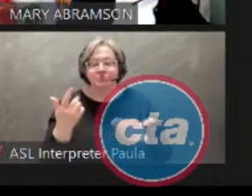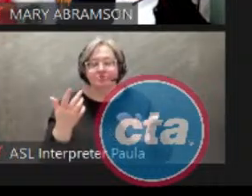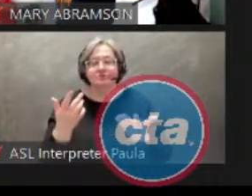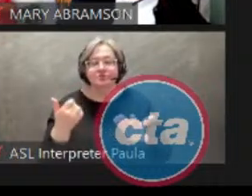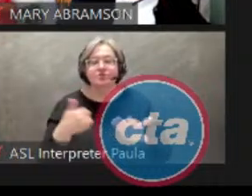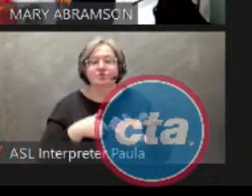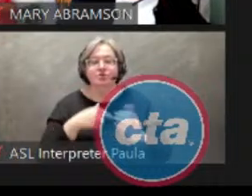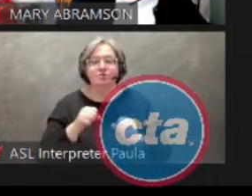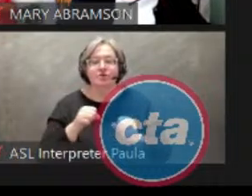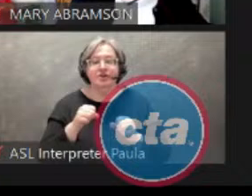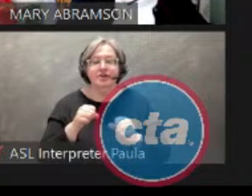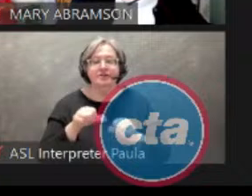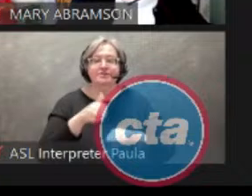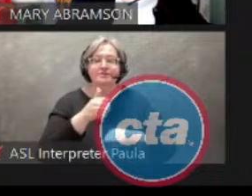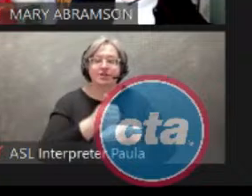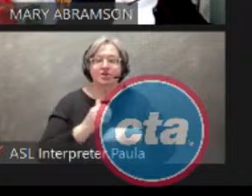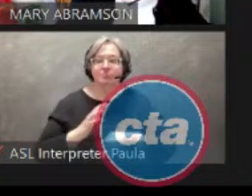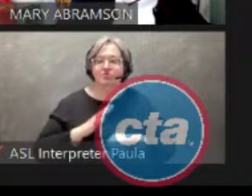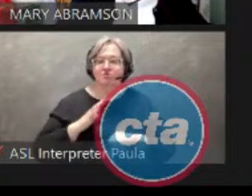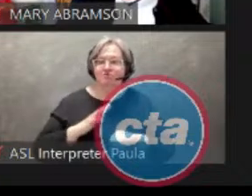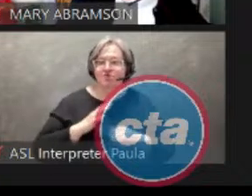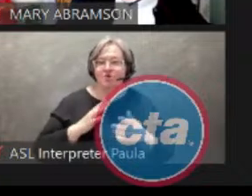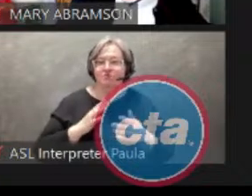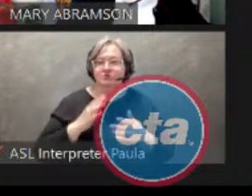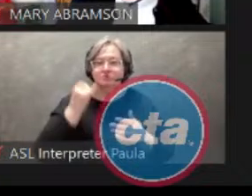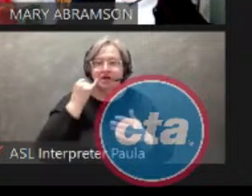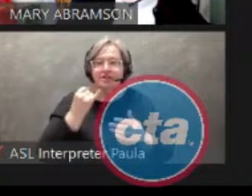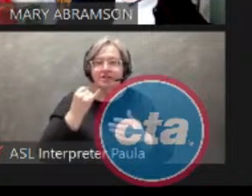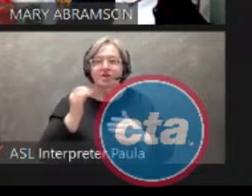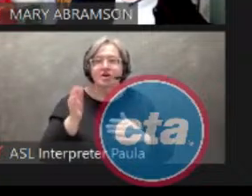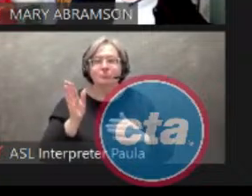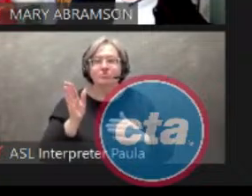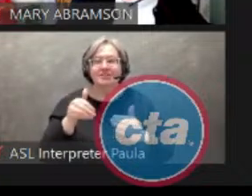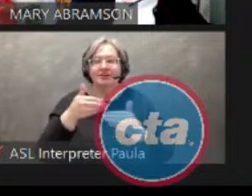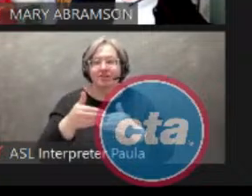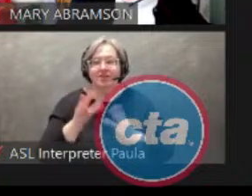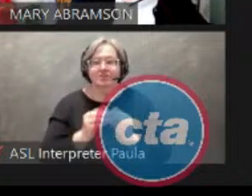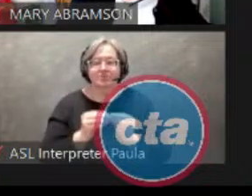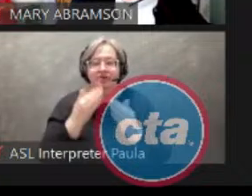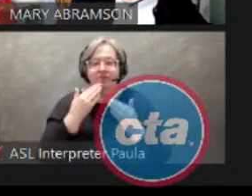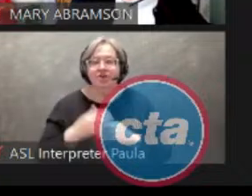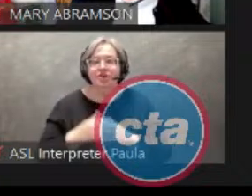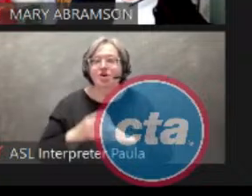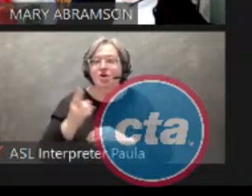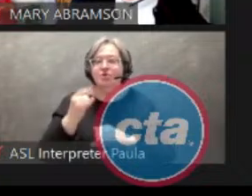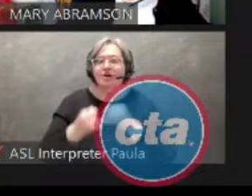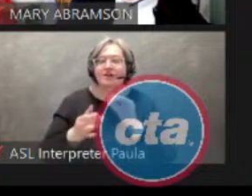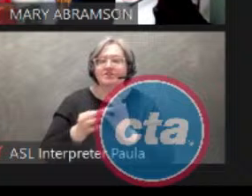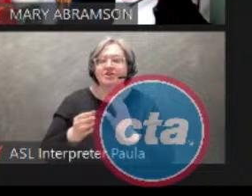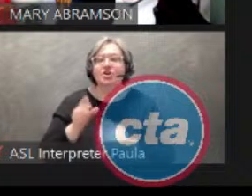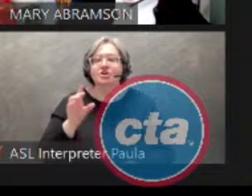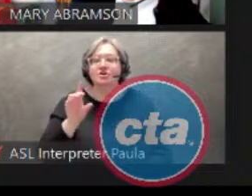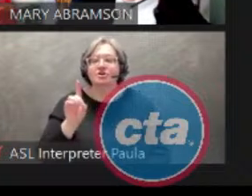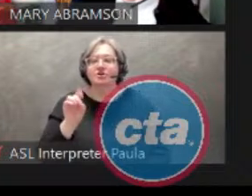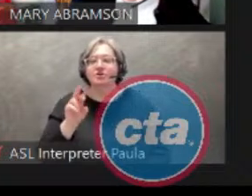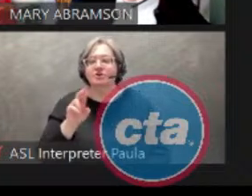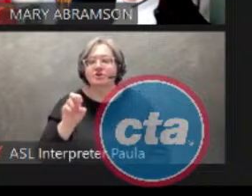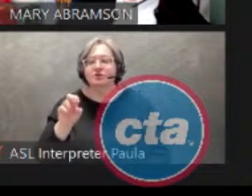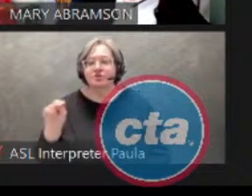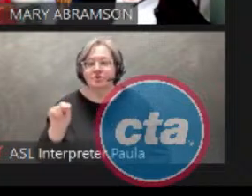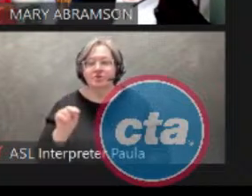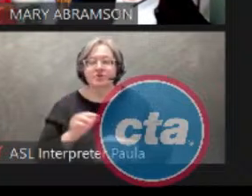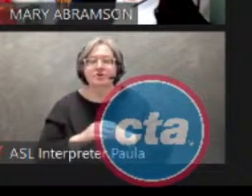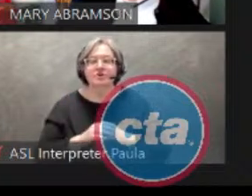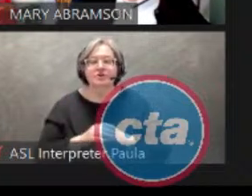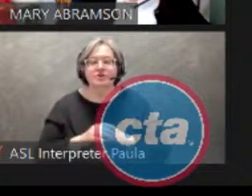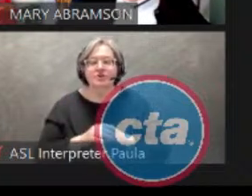we can formalize, and I can present that back to you the next meeting. Thank you. One last thing over here during, not so much